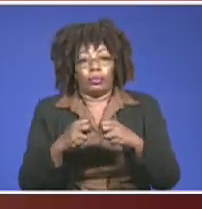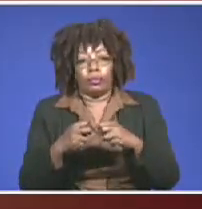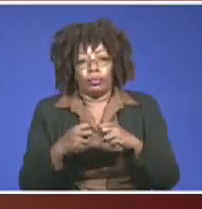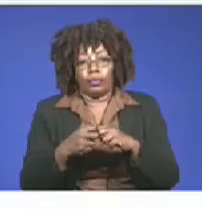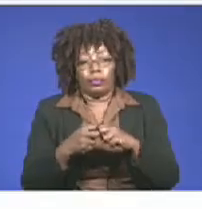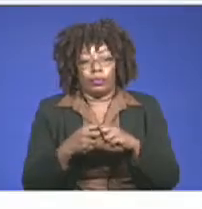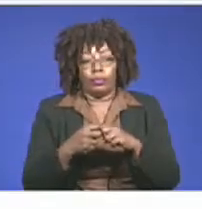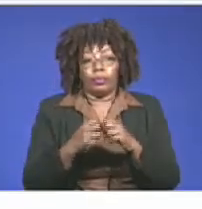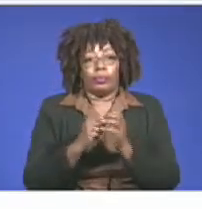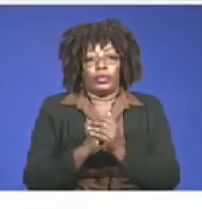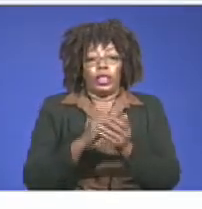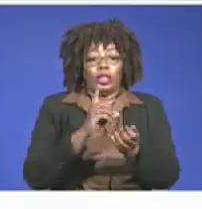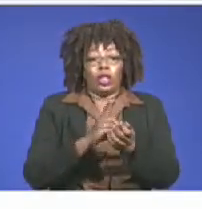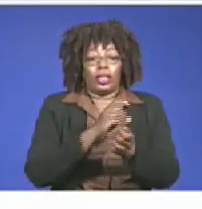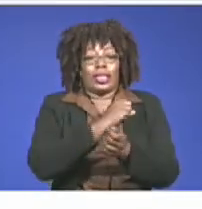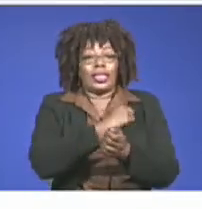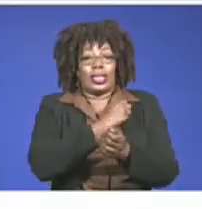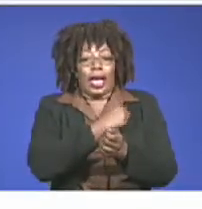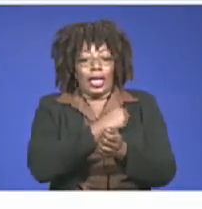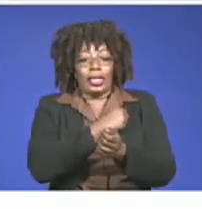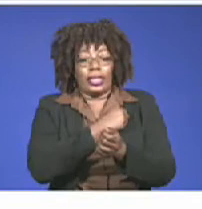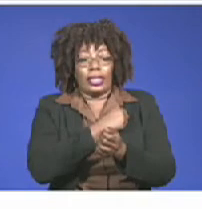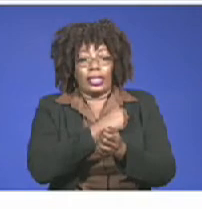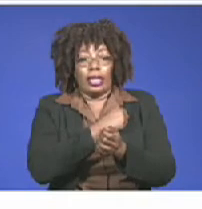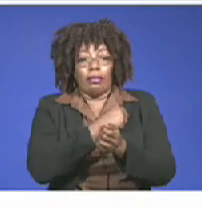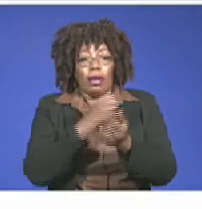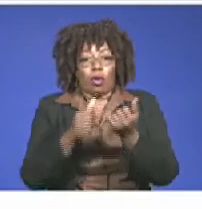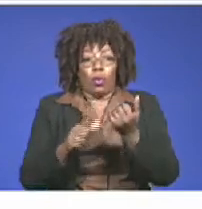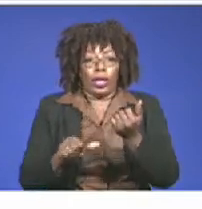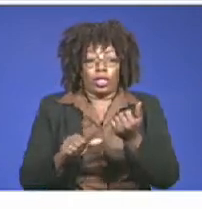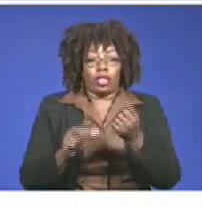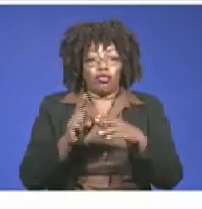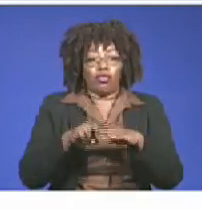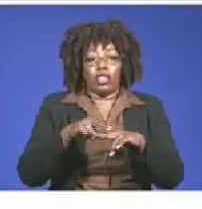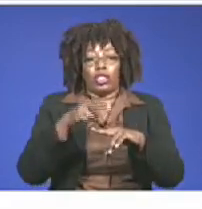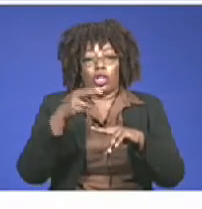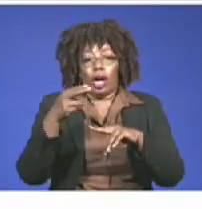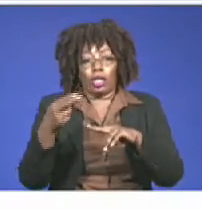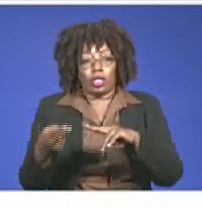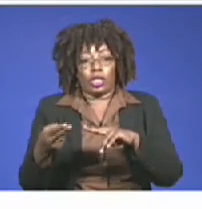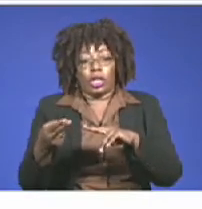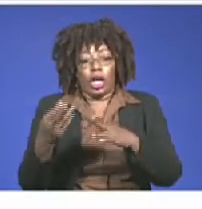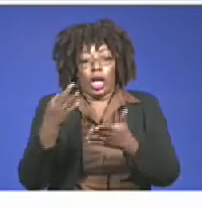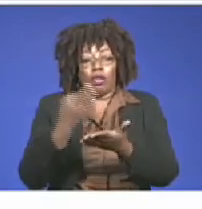answer, Dr. Sands says, make waste reduction, expense cuts, and revenue